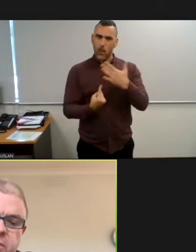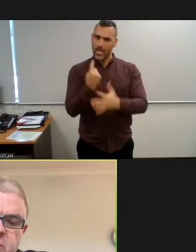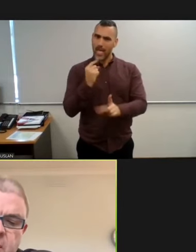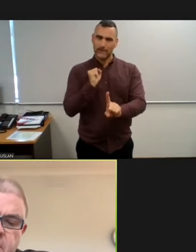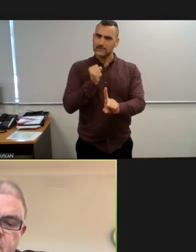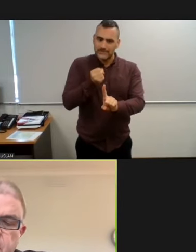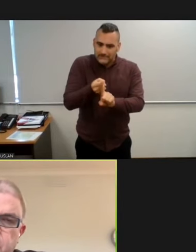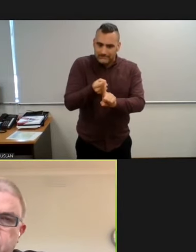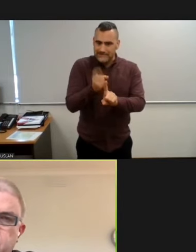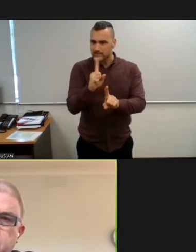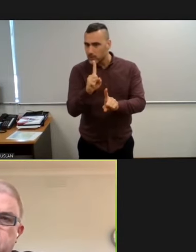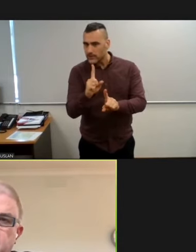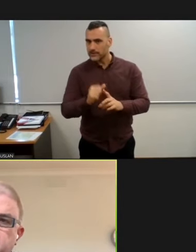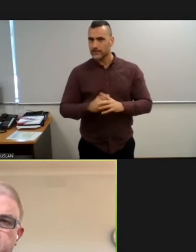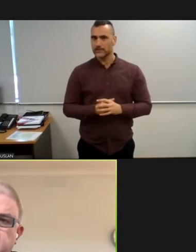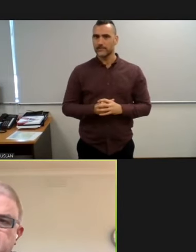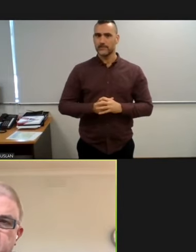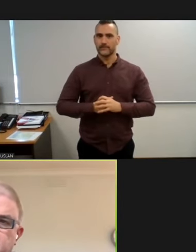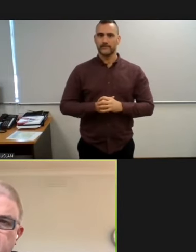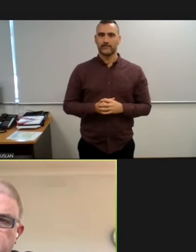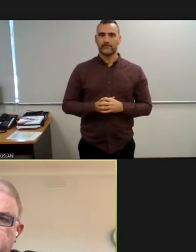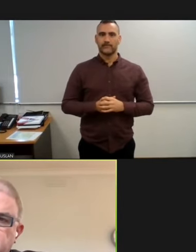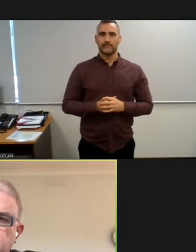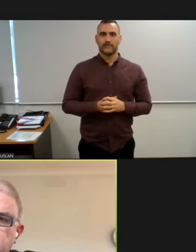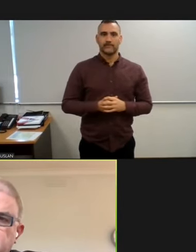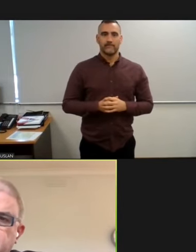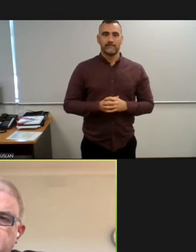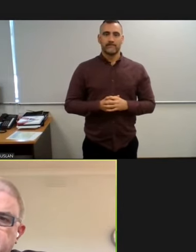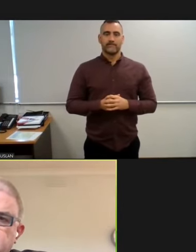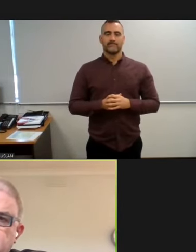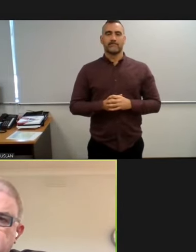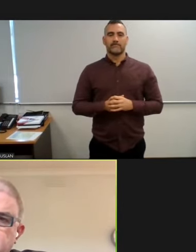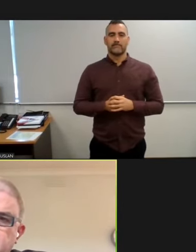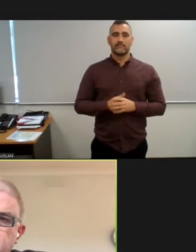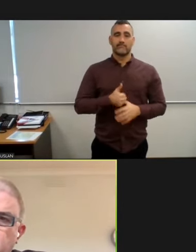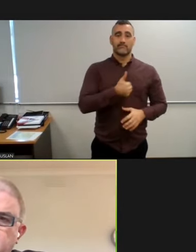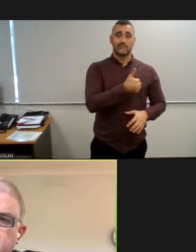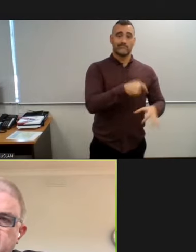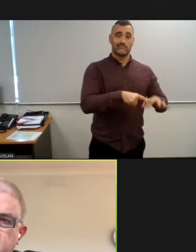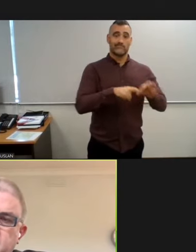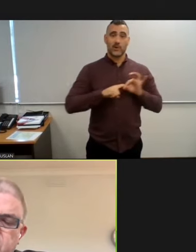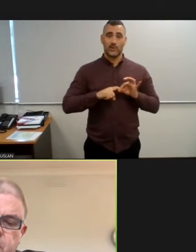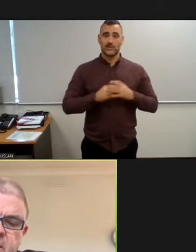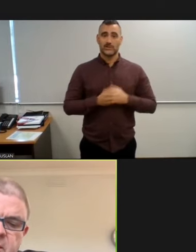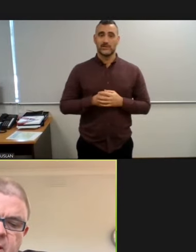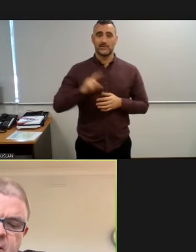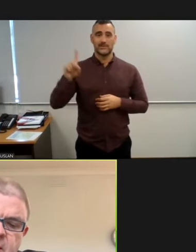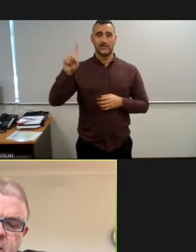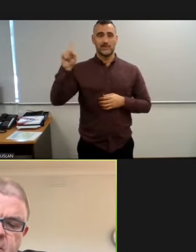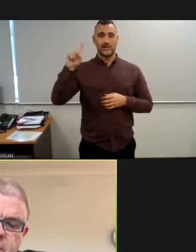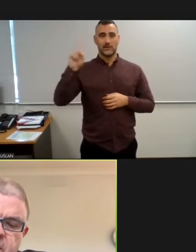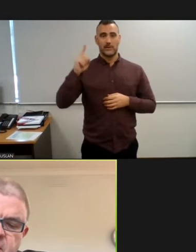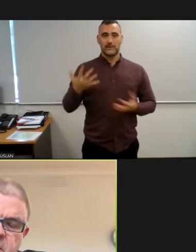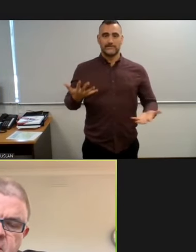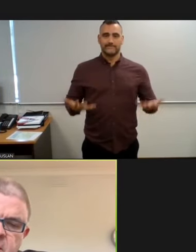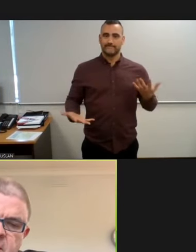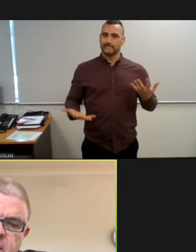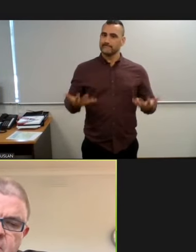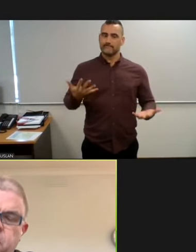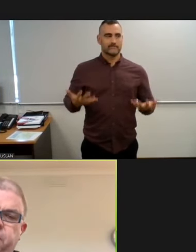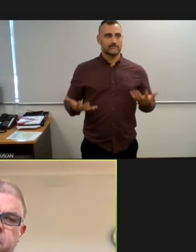Sure, great question. I mean, look, the truth is there is a lot of uncertainty about these things right now as we speak. I don't